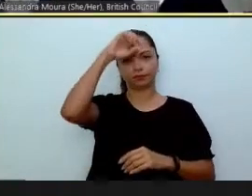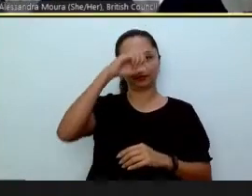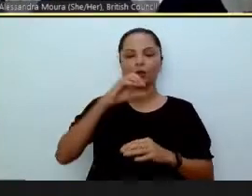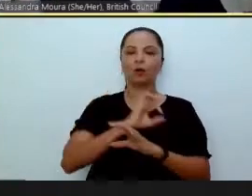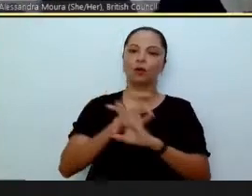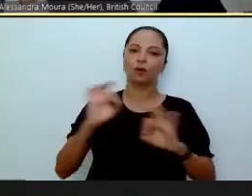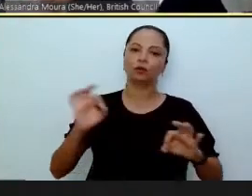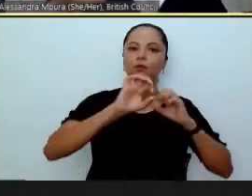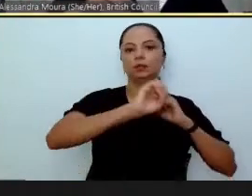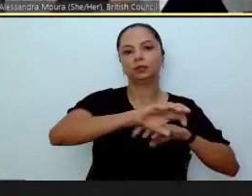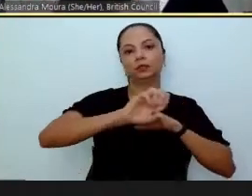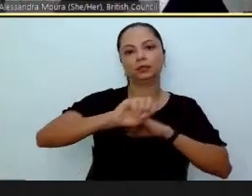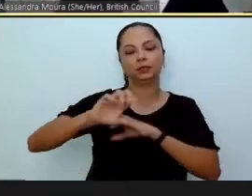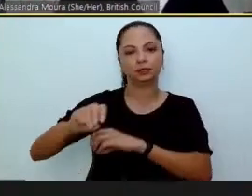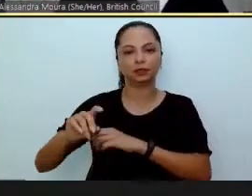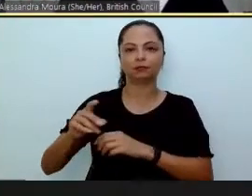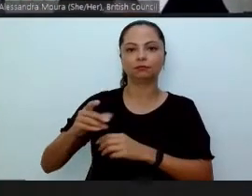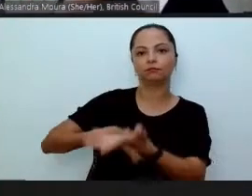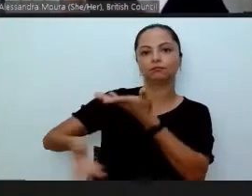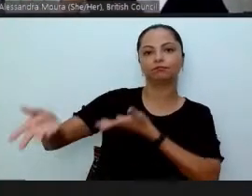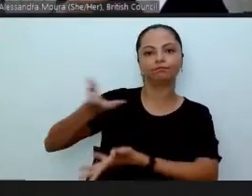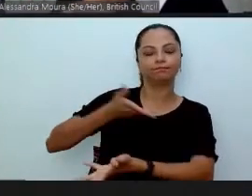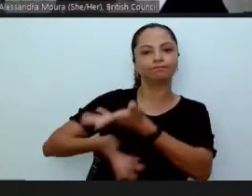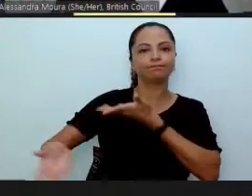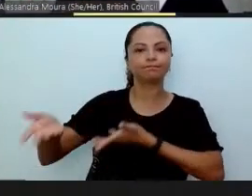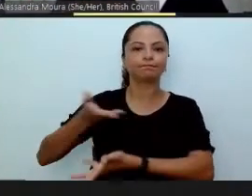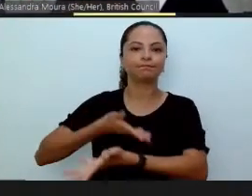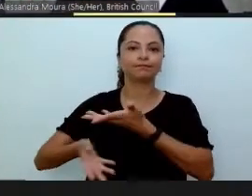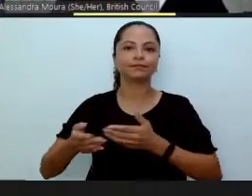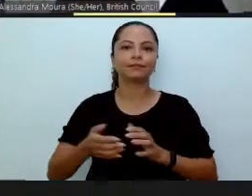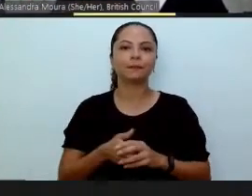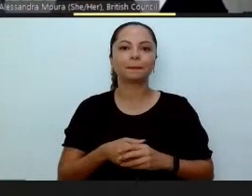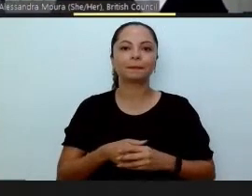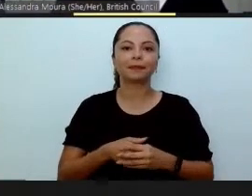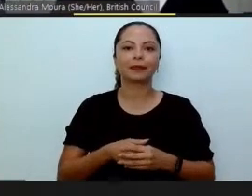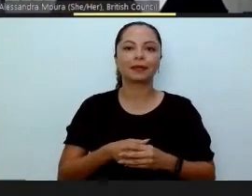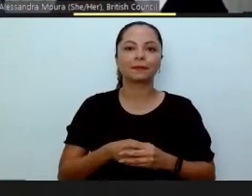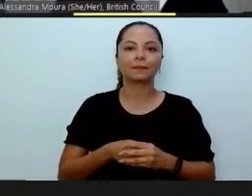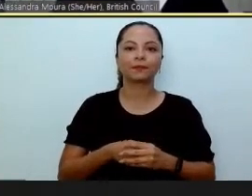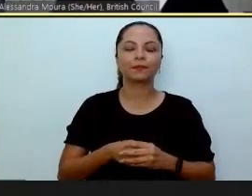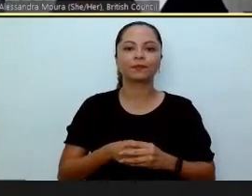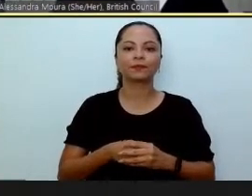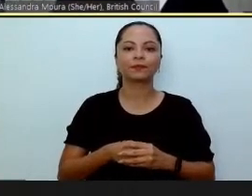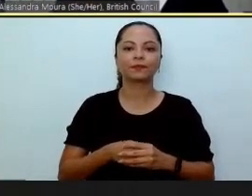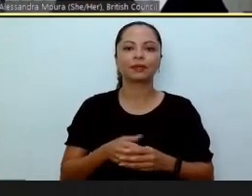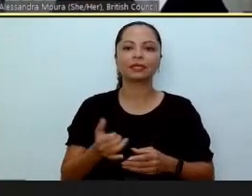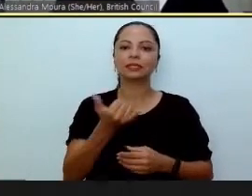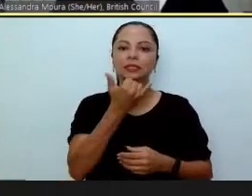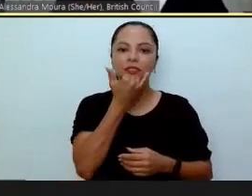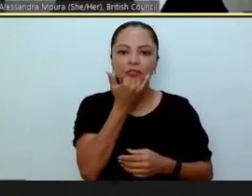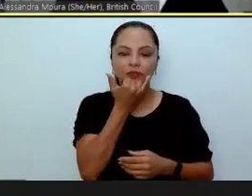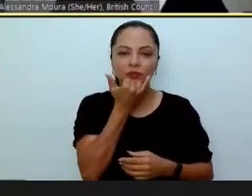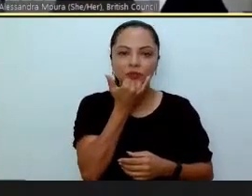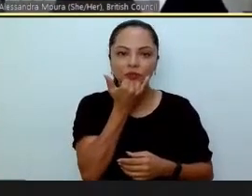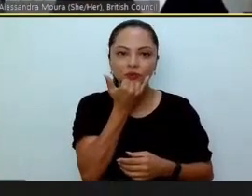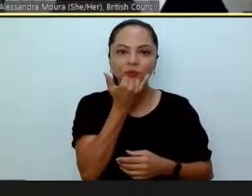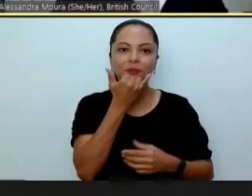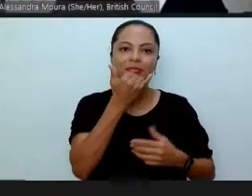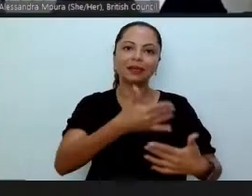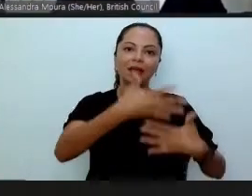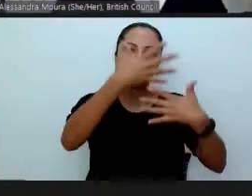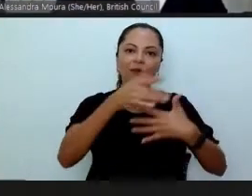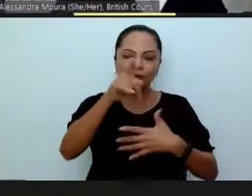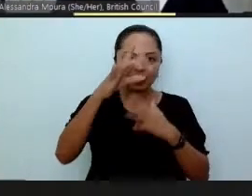I was looking at the chat. You're not paying attention, Alessandra. Oh my God, I have. Bad student.